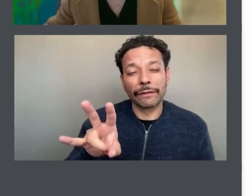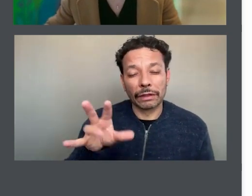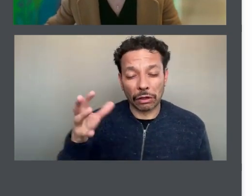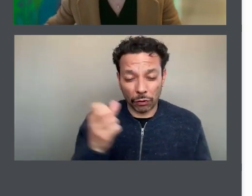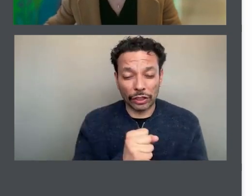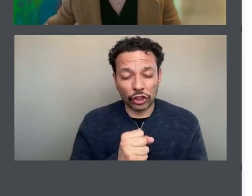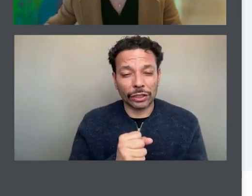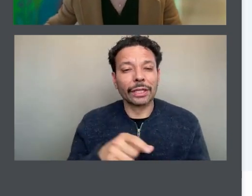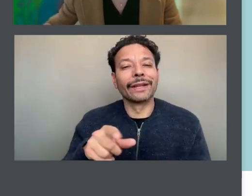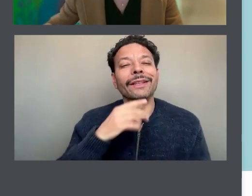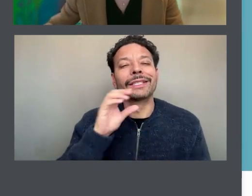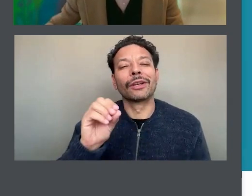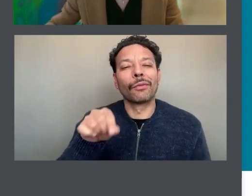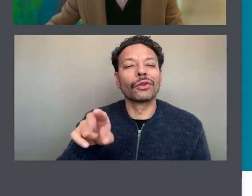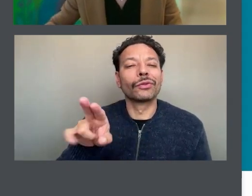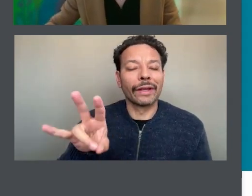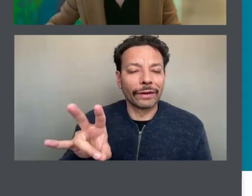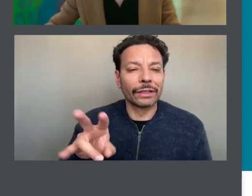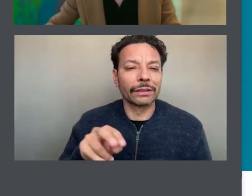considered poor.